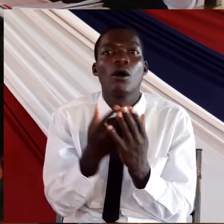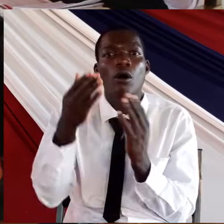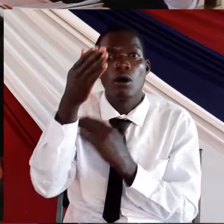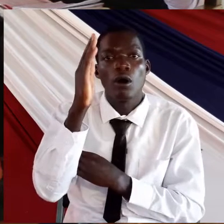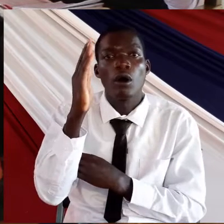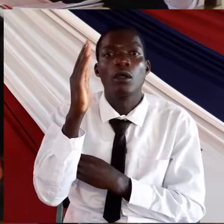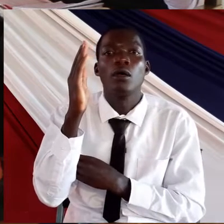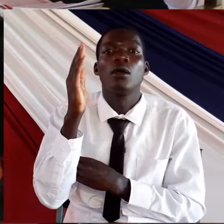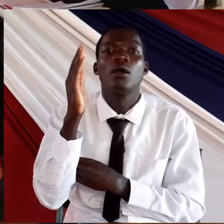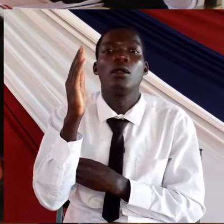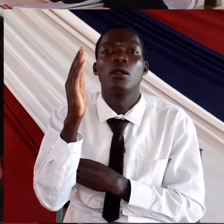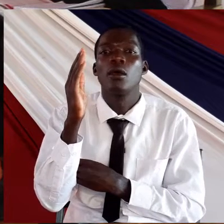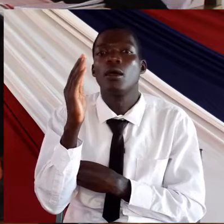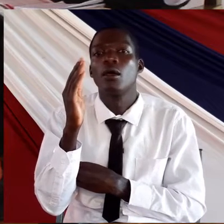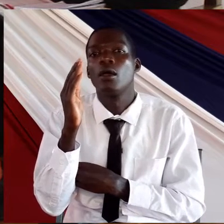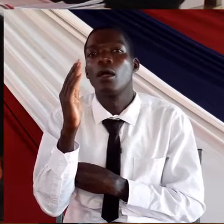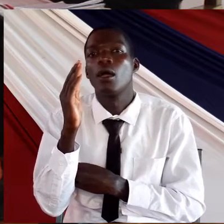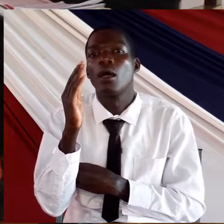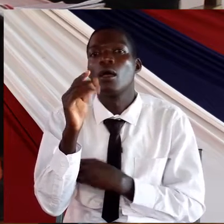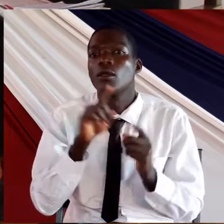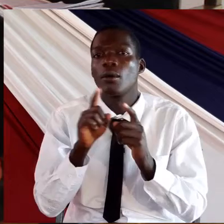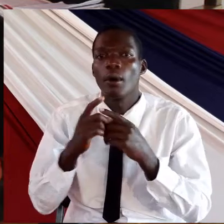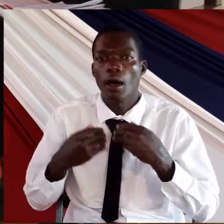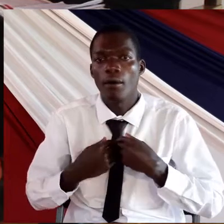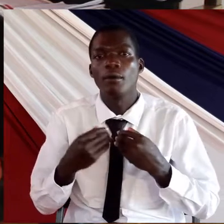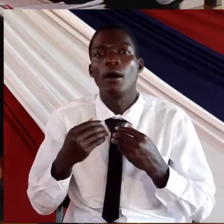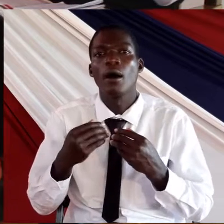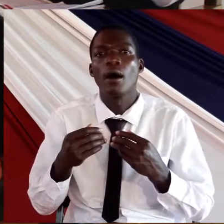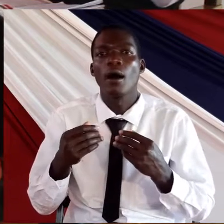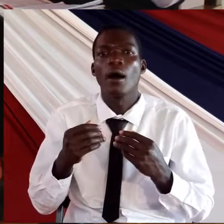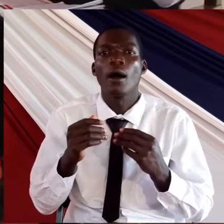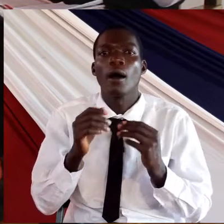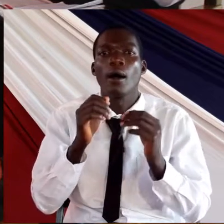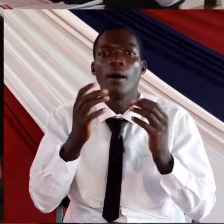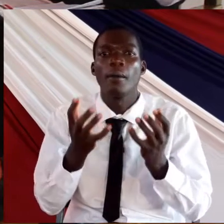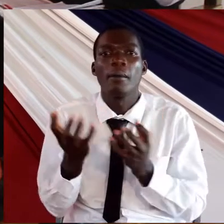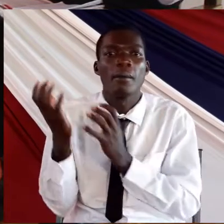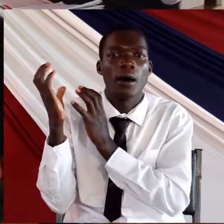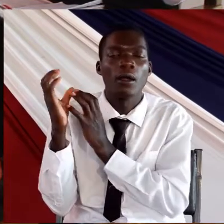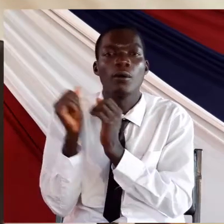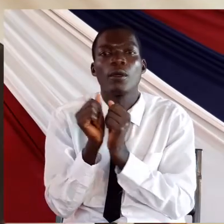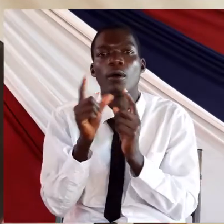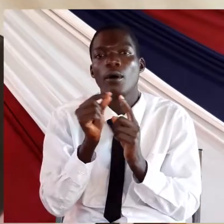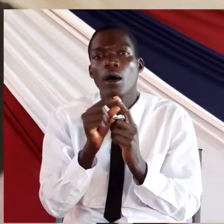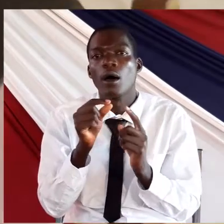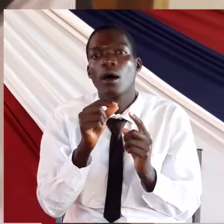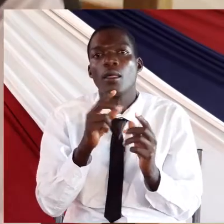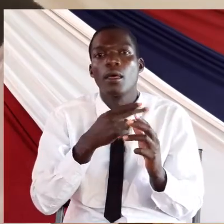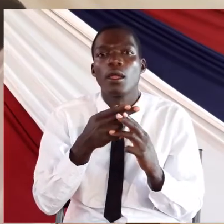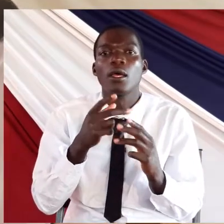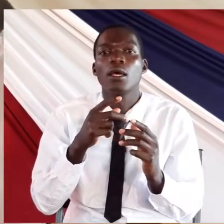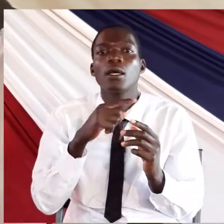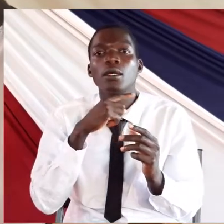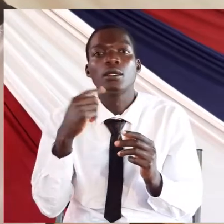God, you know, having been overburdened with work, decided to kill a lesser god,